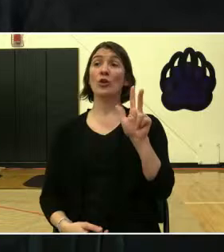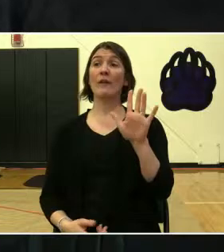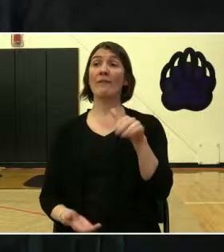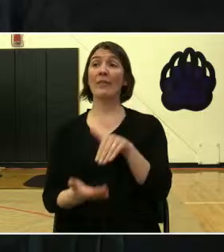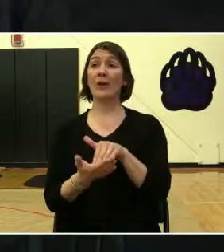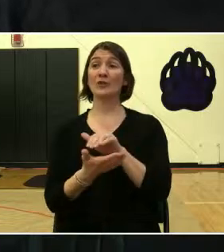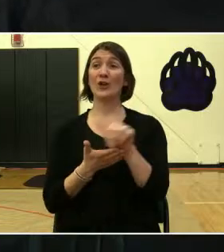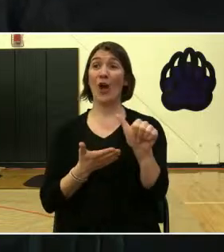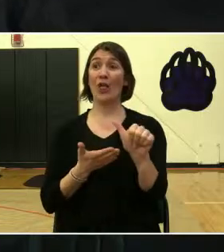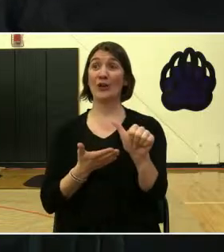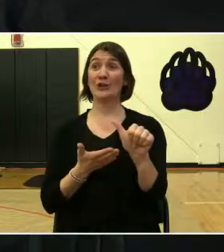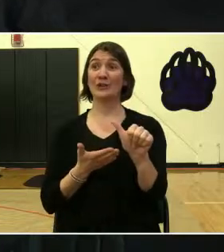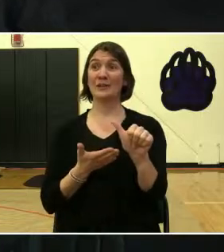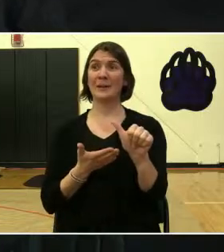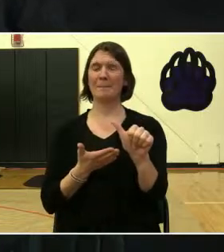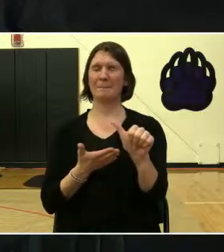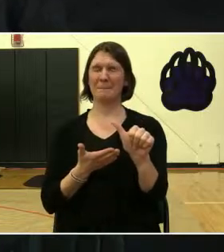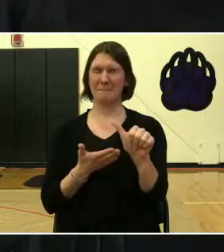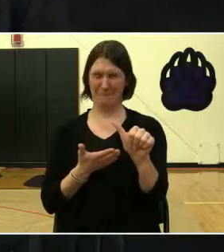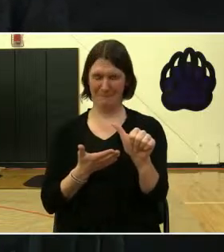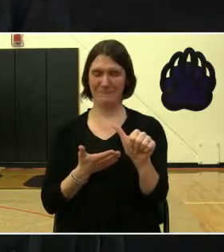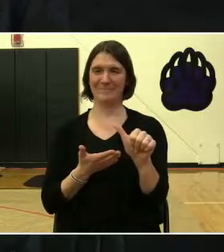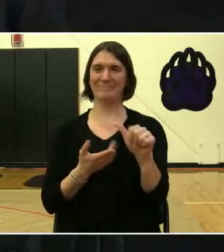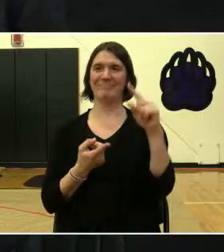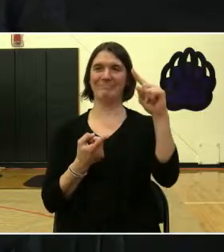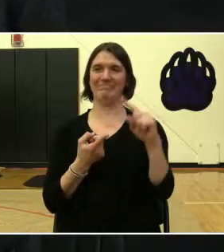$135,000 is that the right number